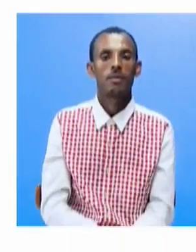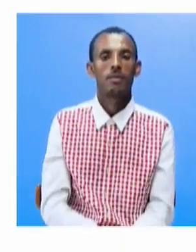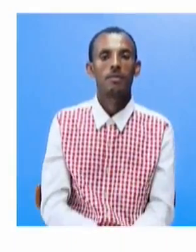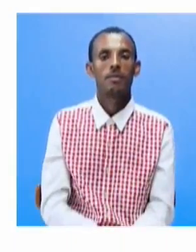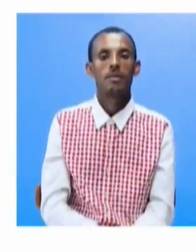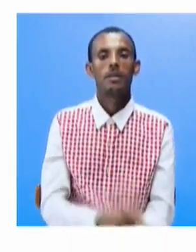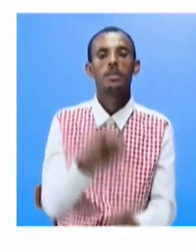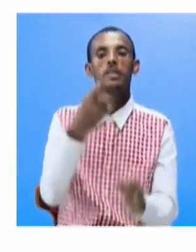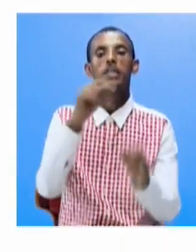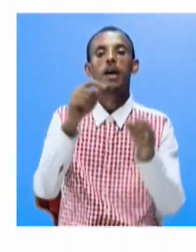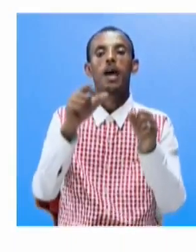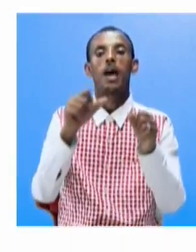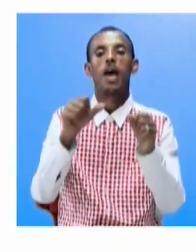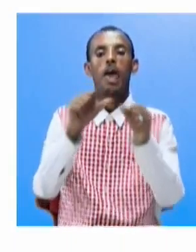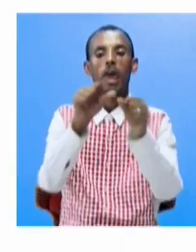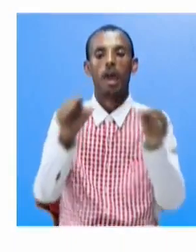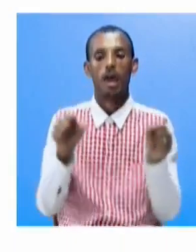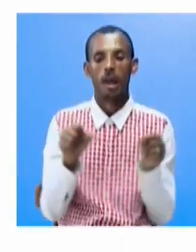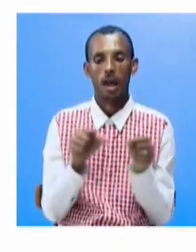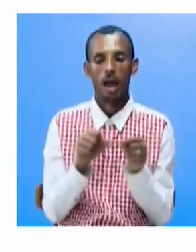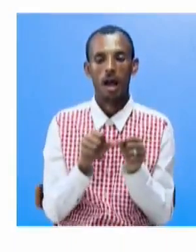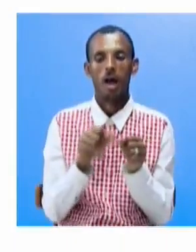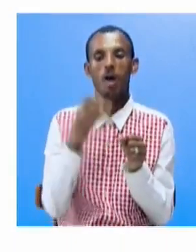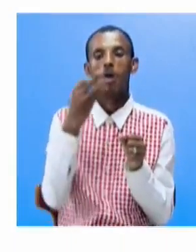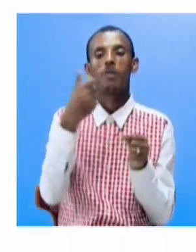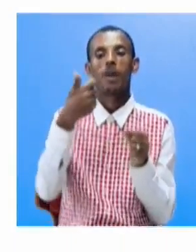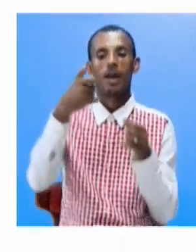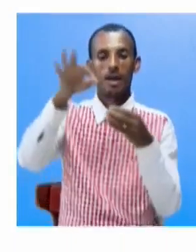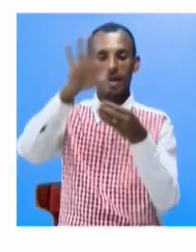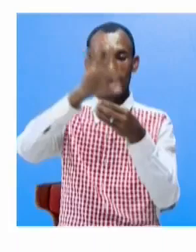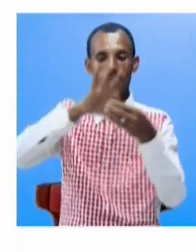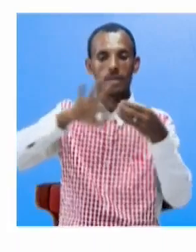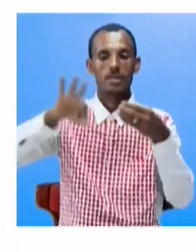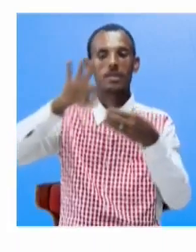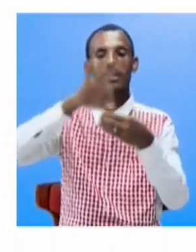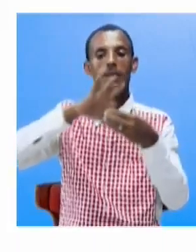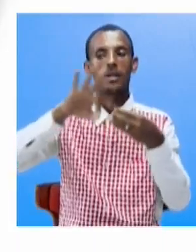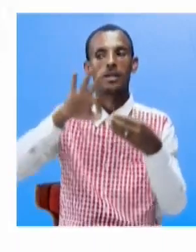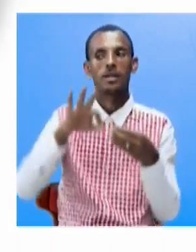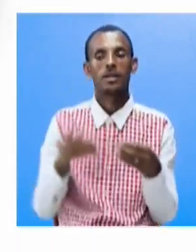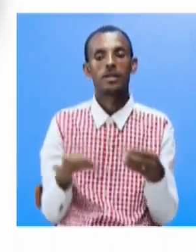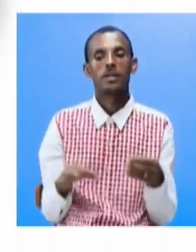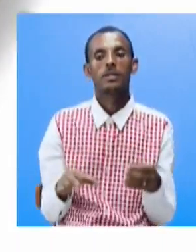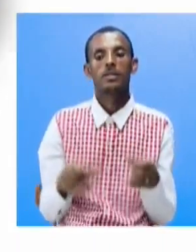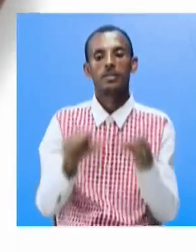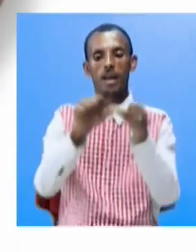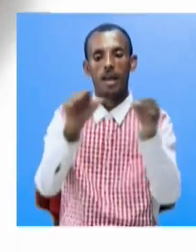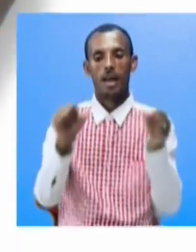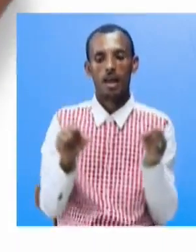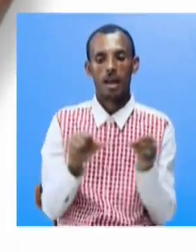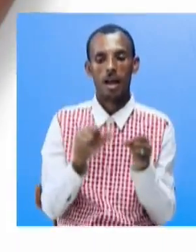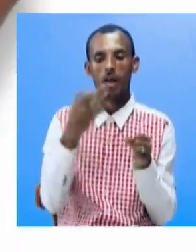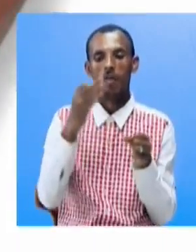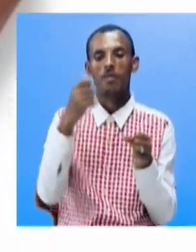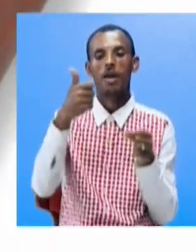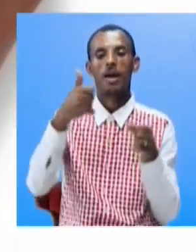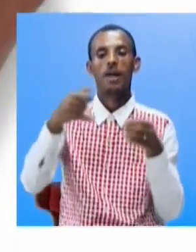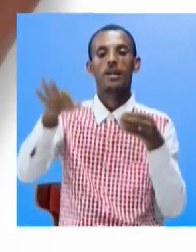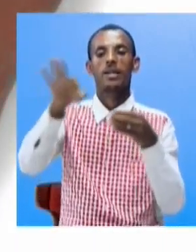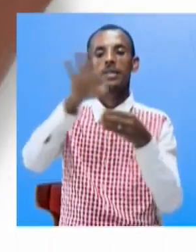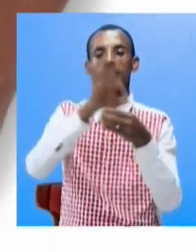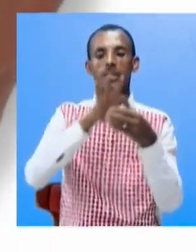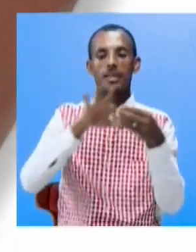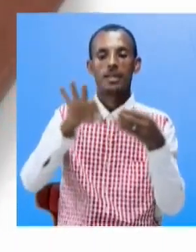the area of a circle. The area of a circle